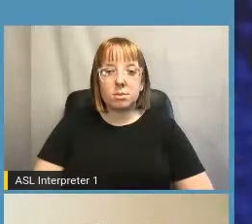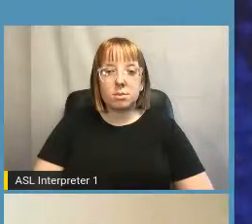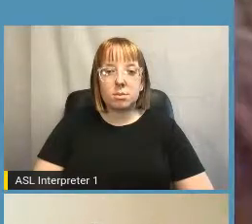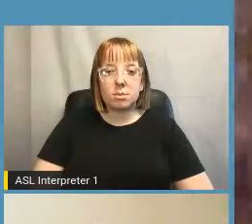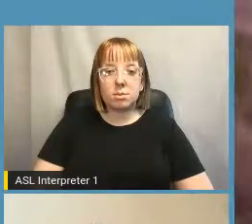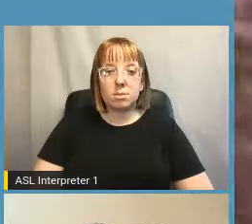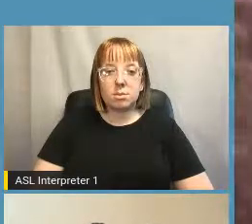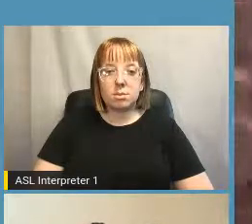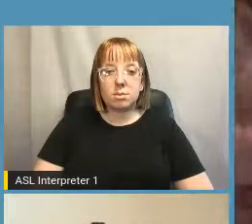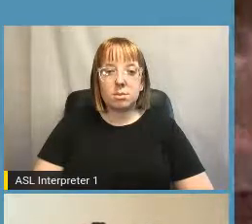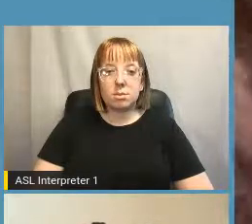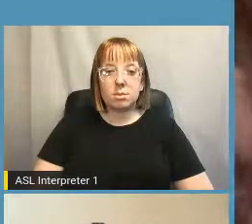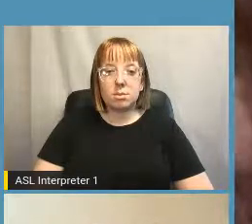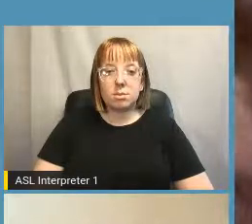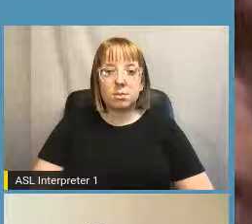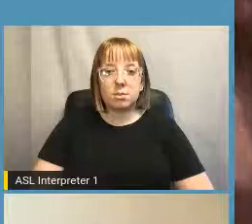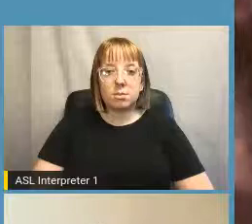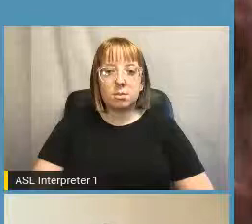play with one more minute of this.